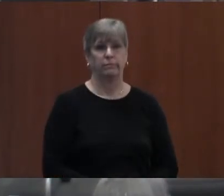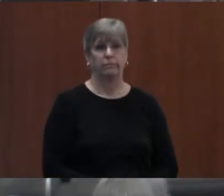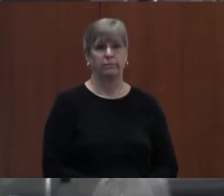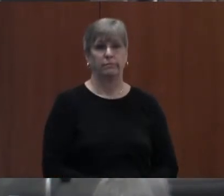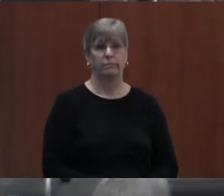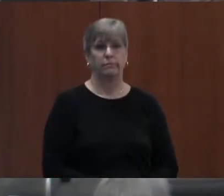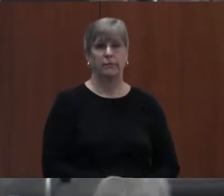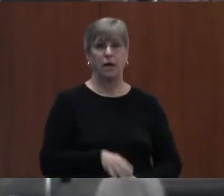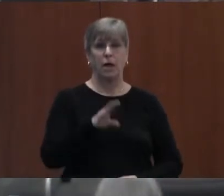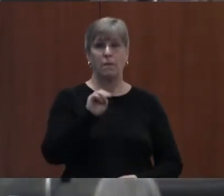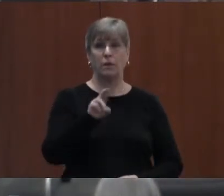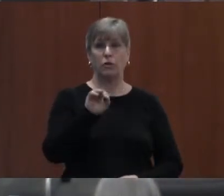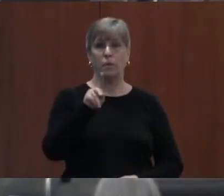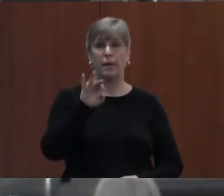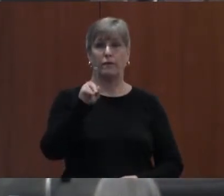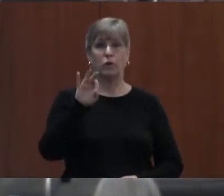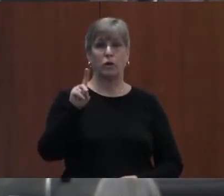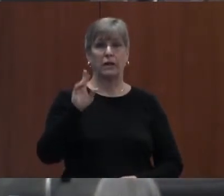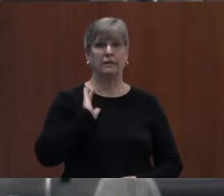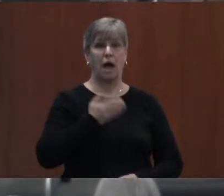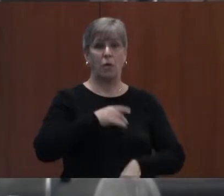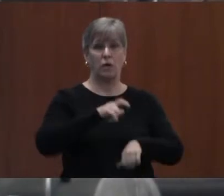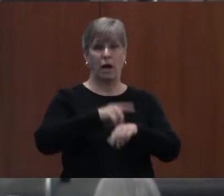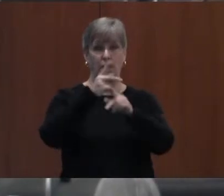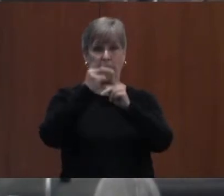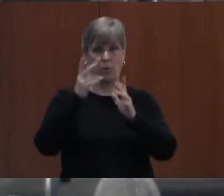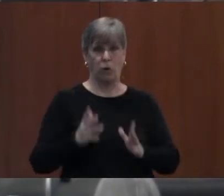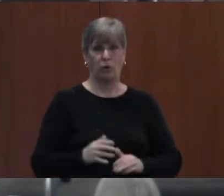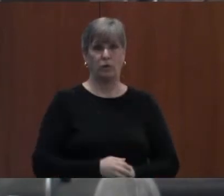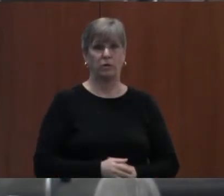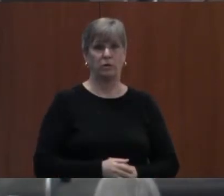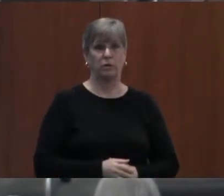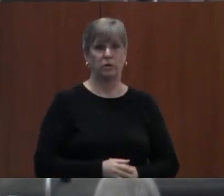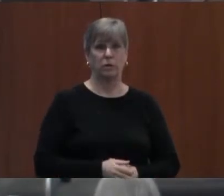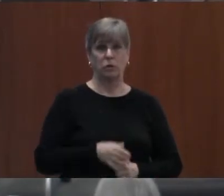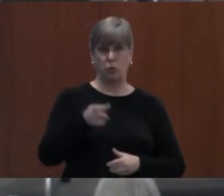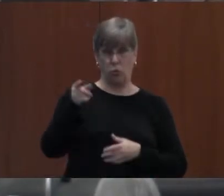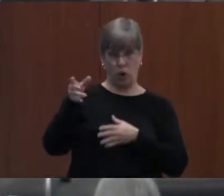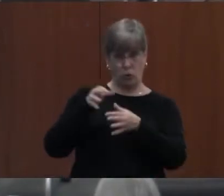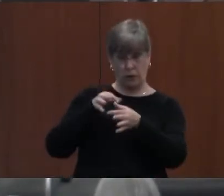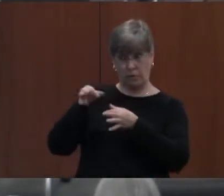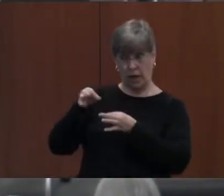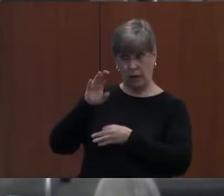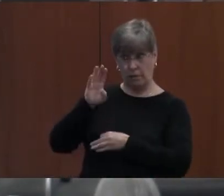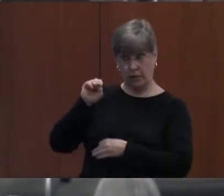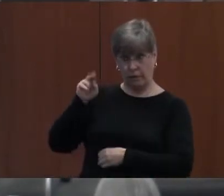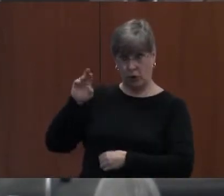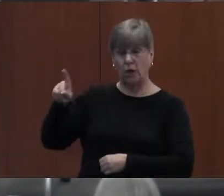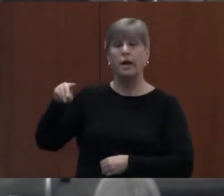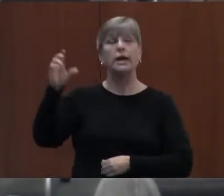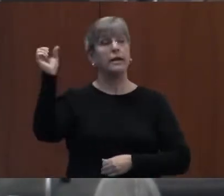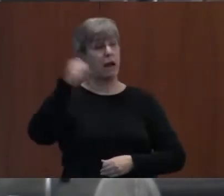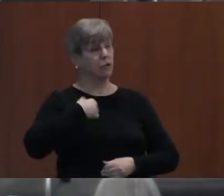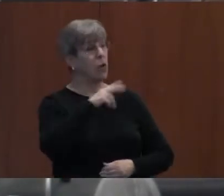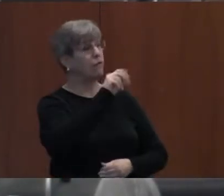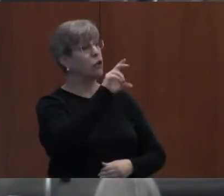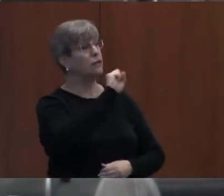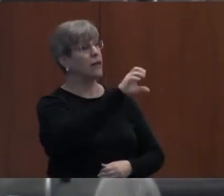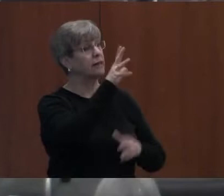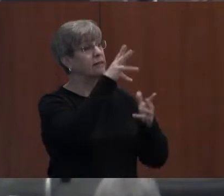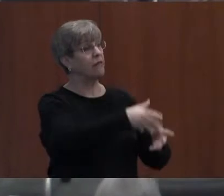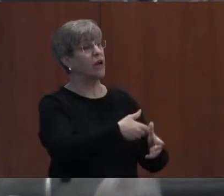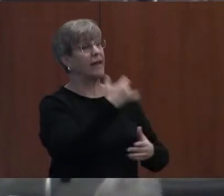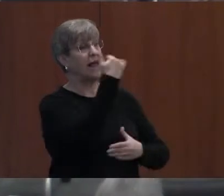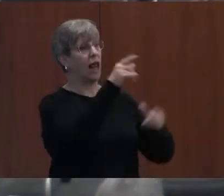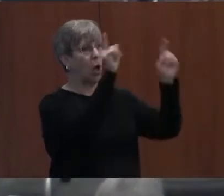Mr. Bickford is our timekeeper. And Mr. Bickford, would you like to explain? Sure. When you have about 30 seconds left, I'll